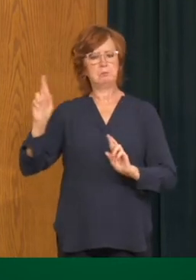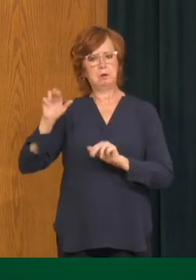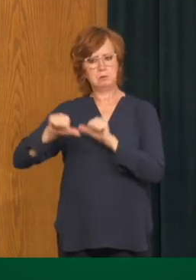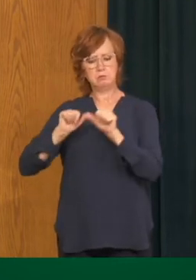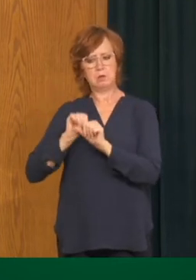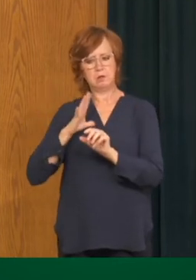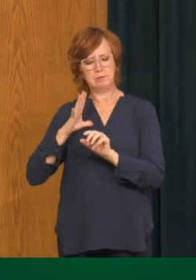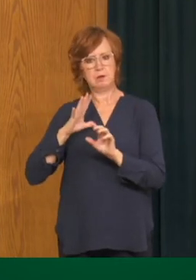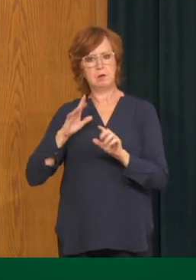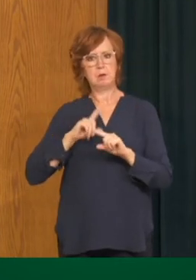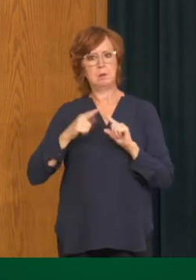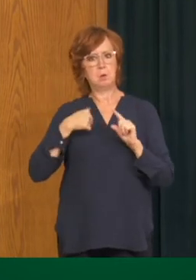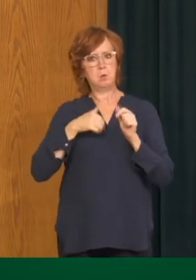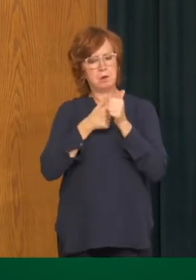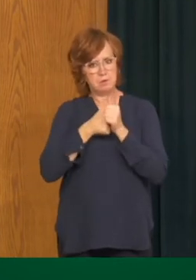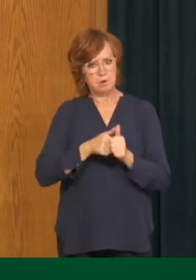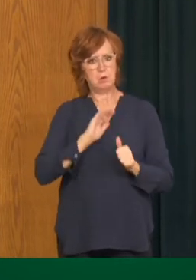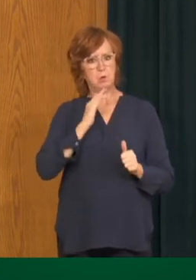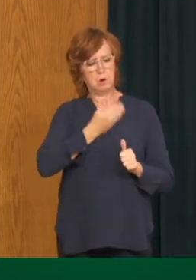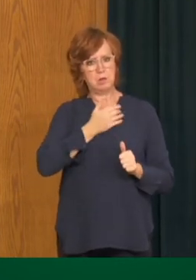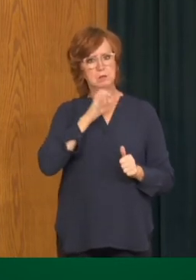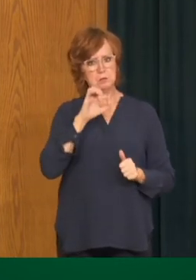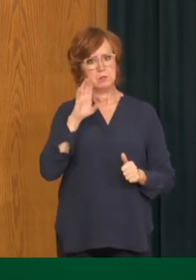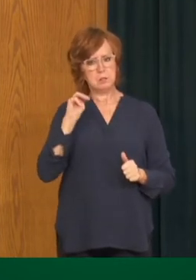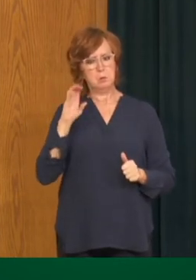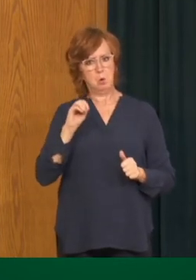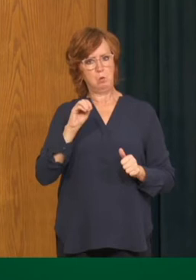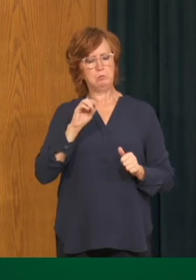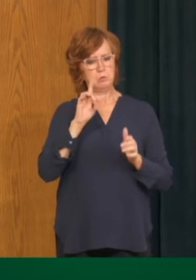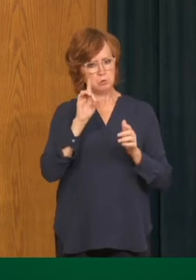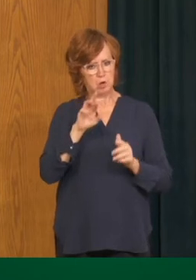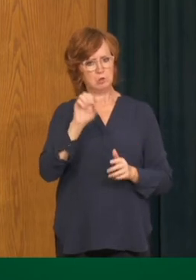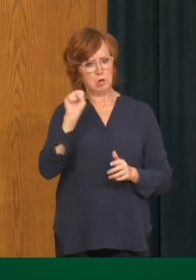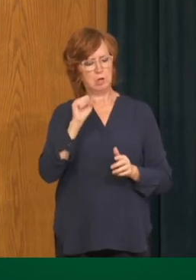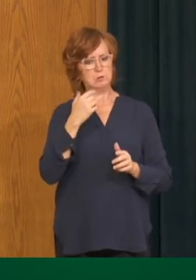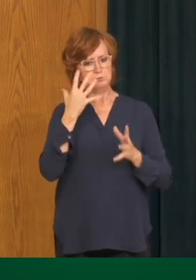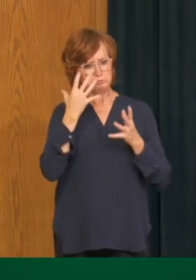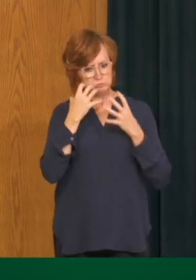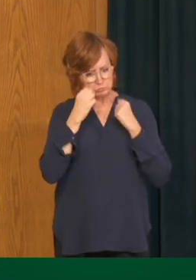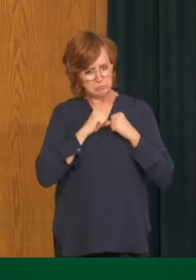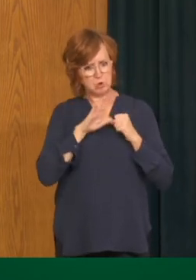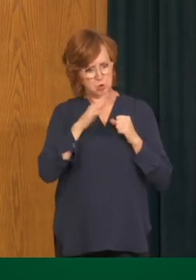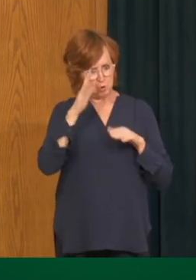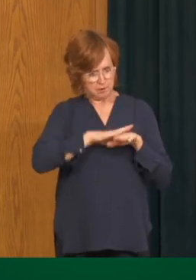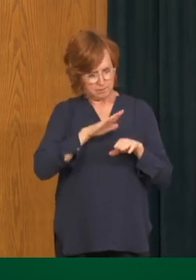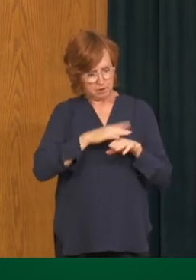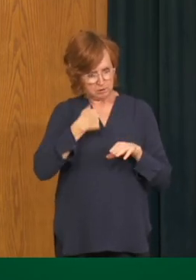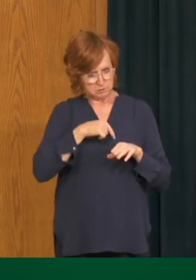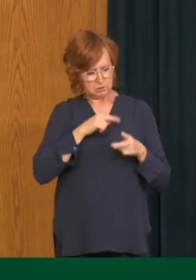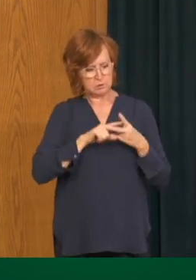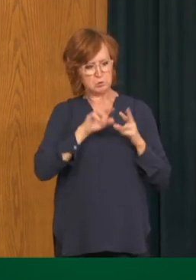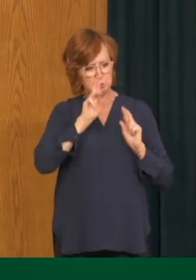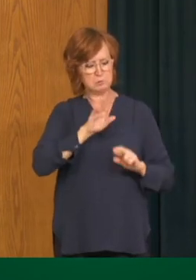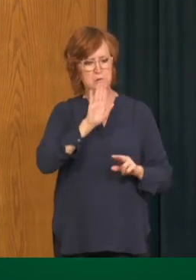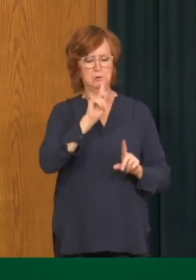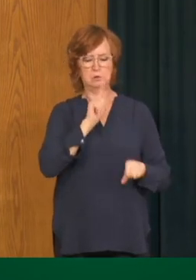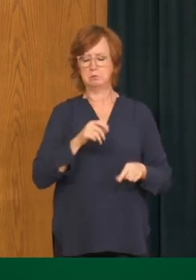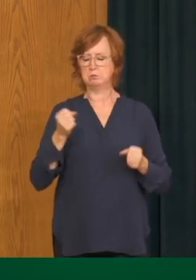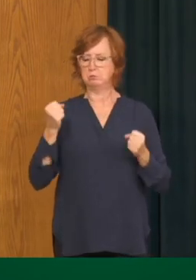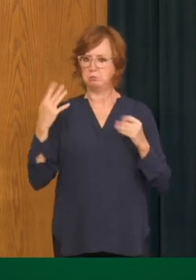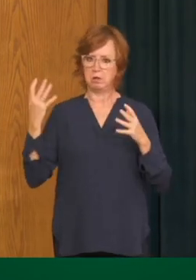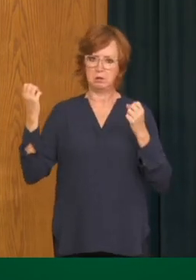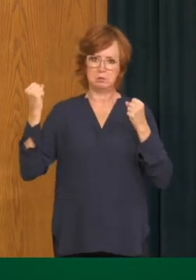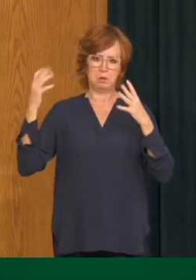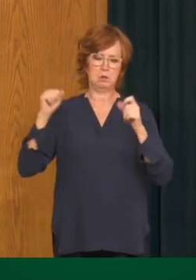and we take his advice very seriously, and we implement his advice wherever we are able. Many of the public health orders, public